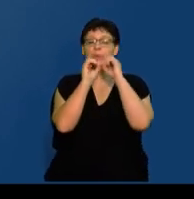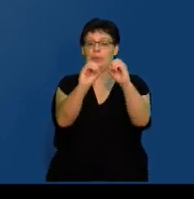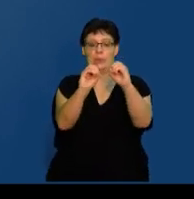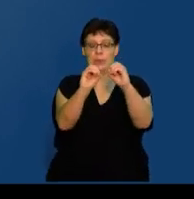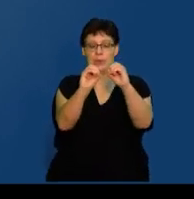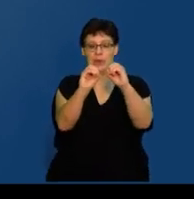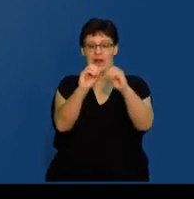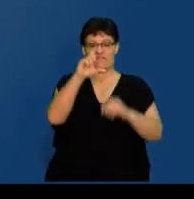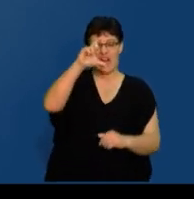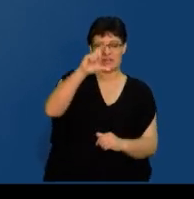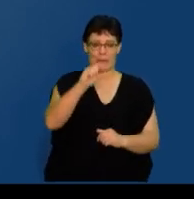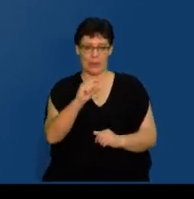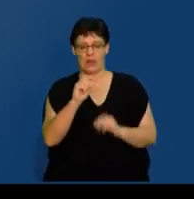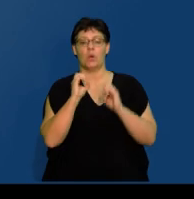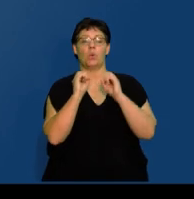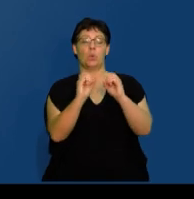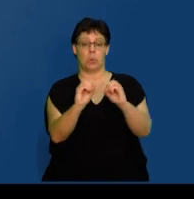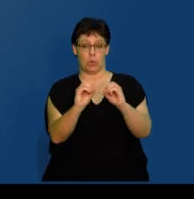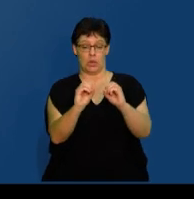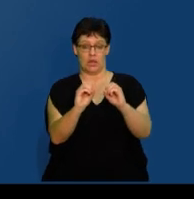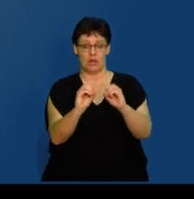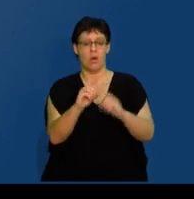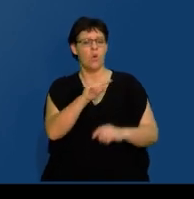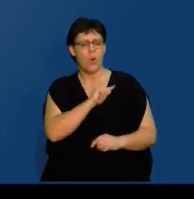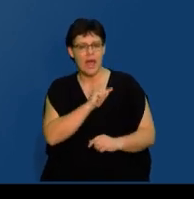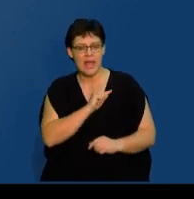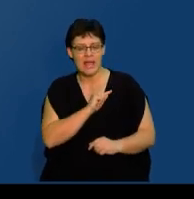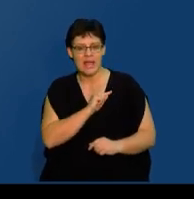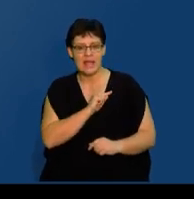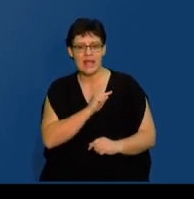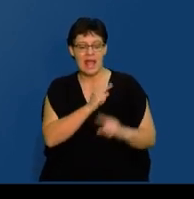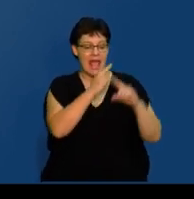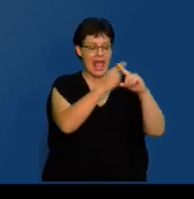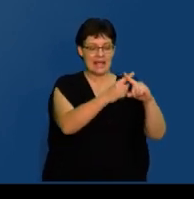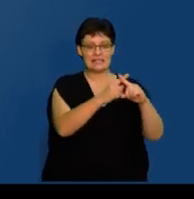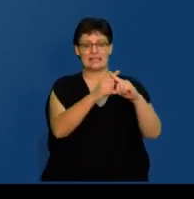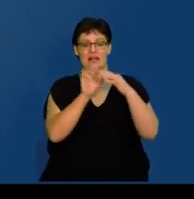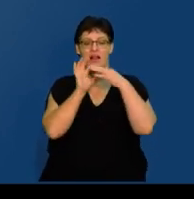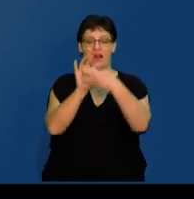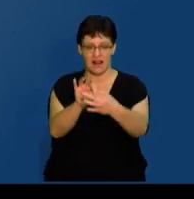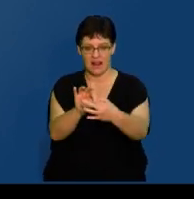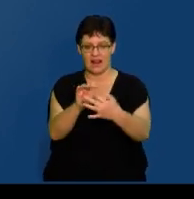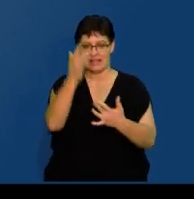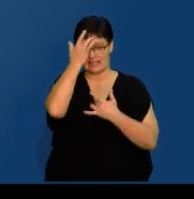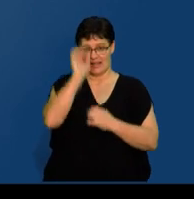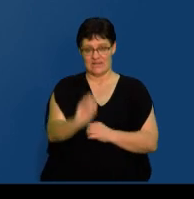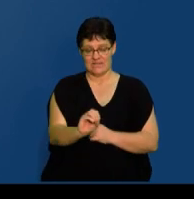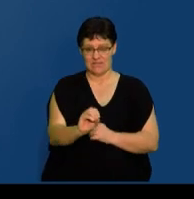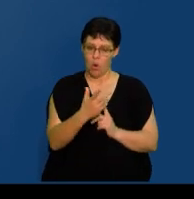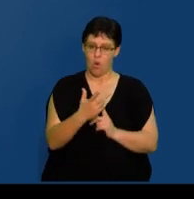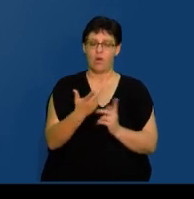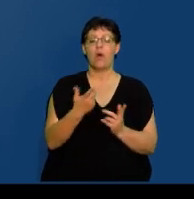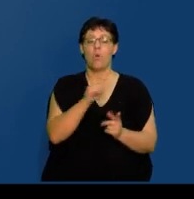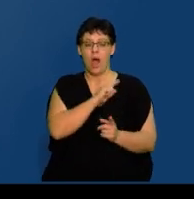allele. And the reason I place emphasis on this is an X-linked condition, meaning that the gene is only